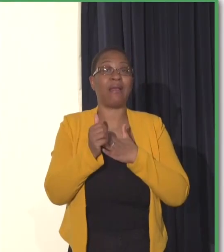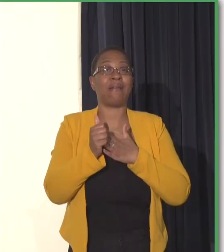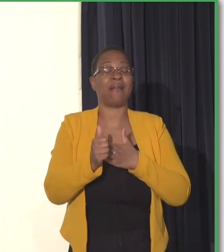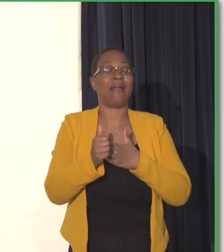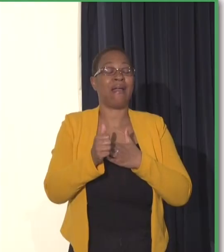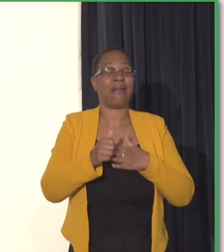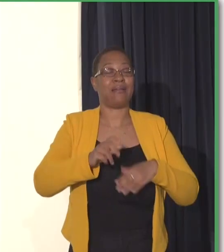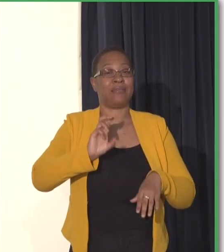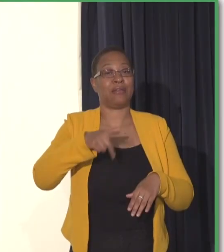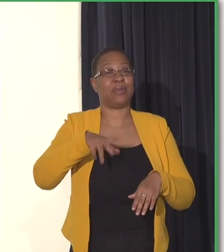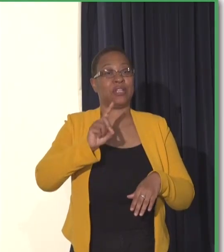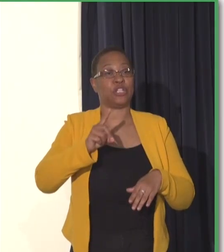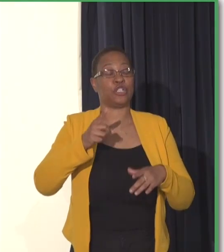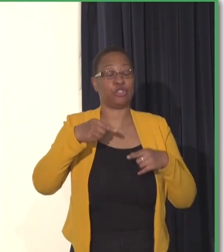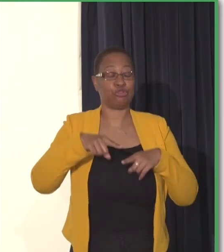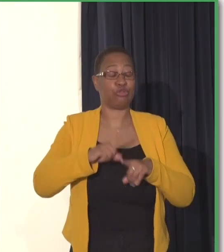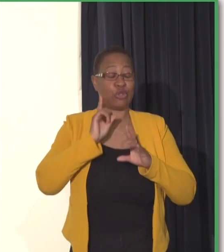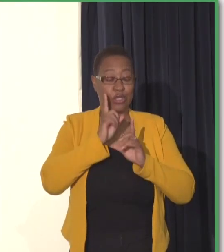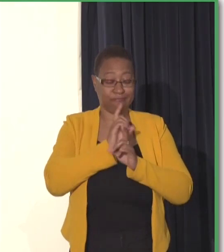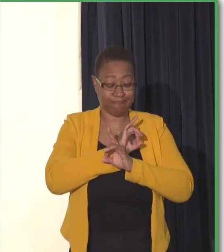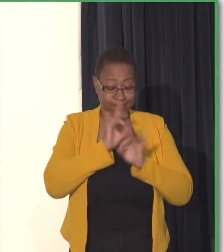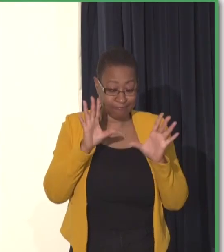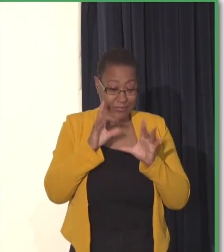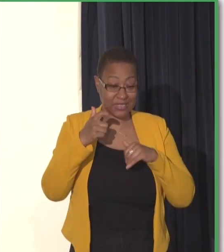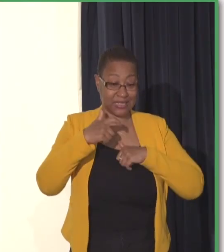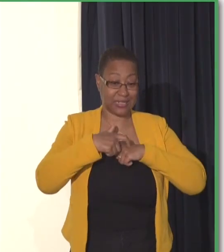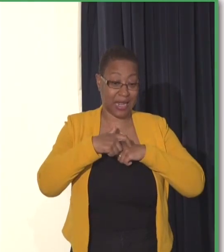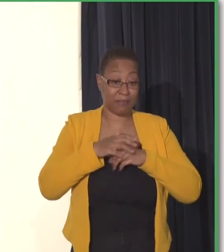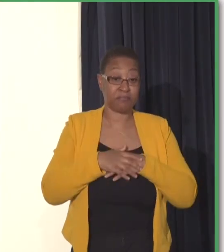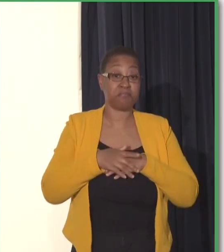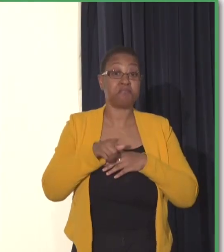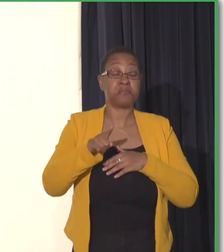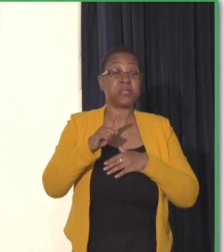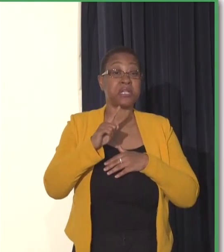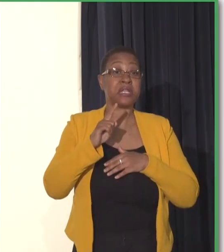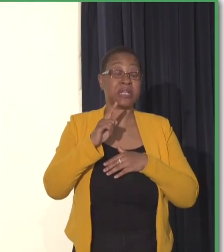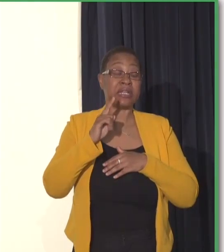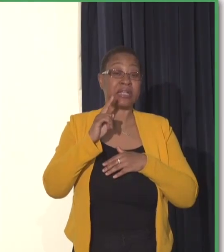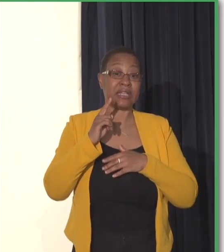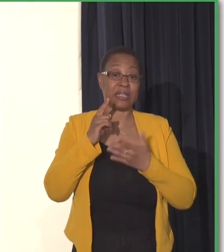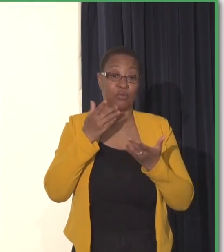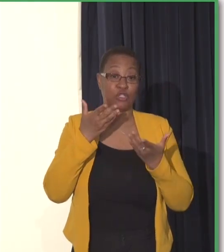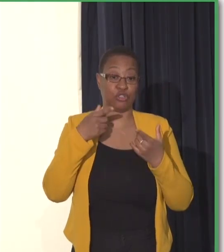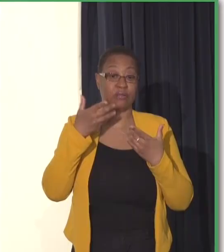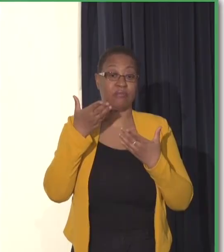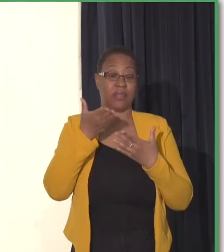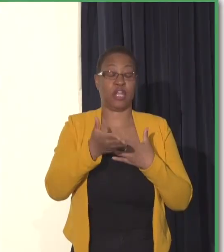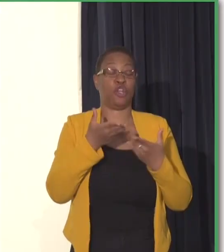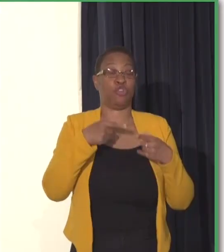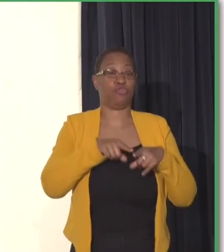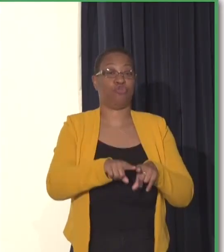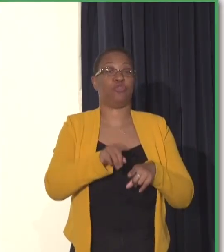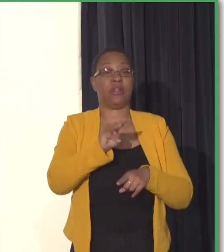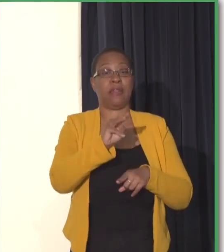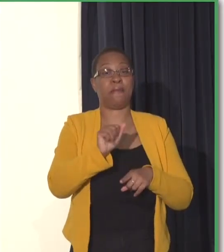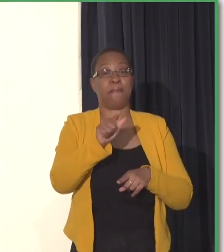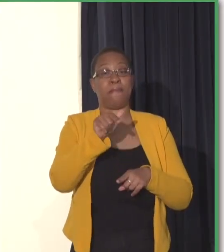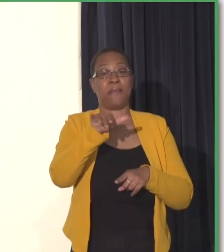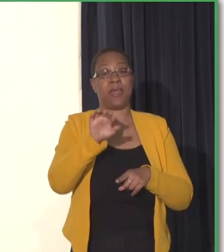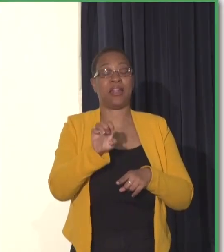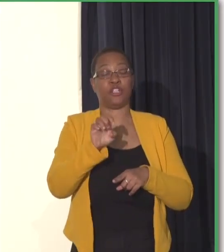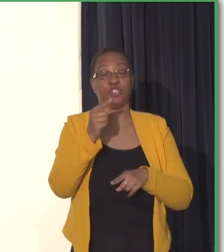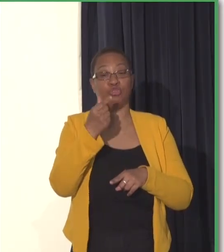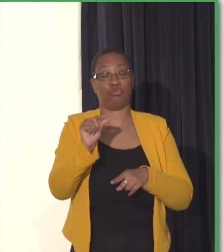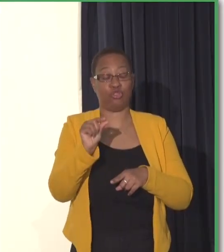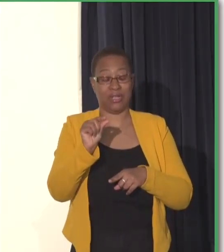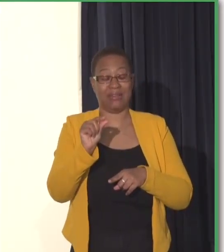during a tumultuous time. He encountered the Malice Green episode and was able to see the